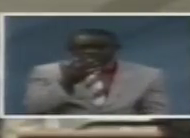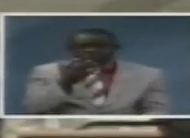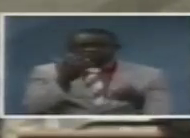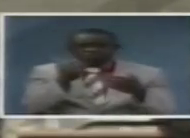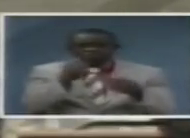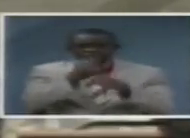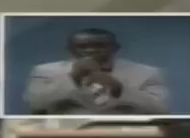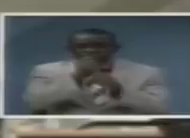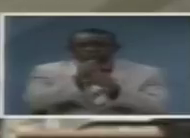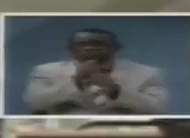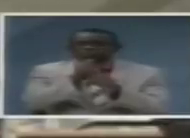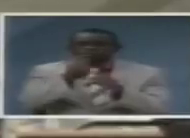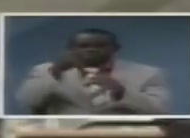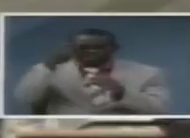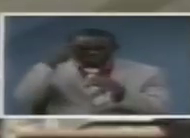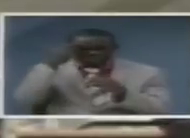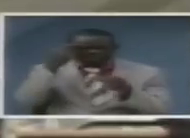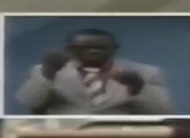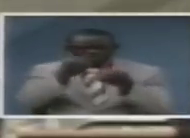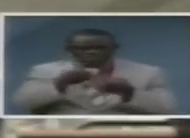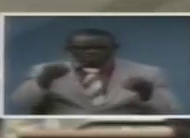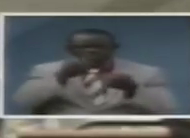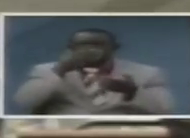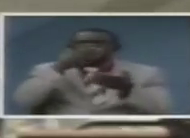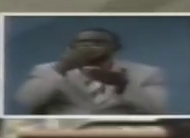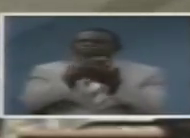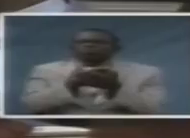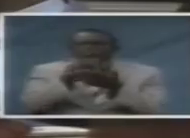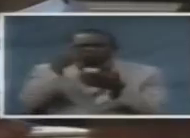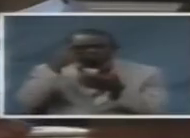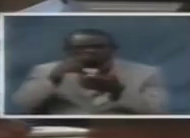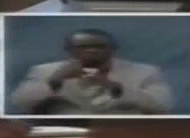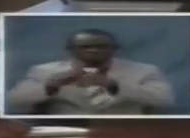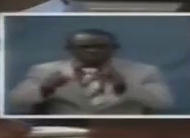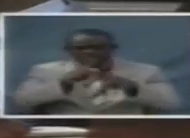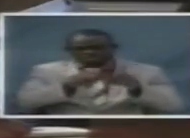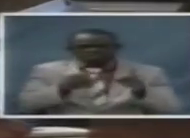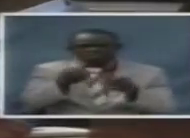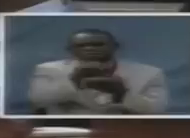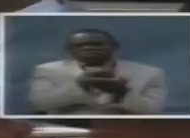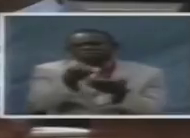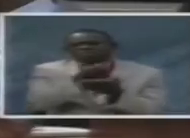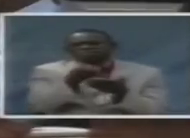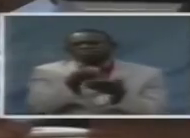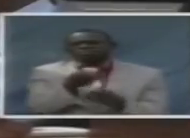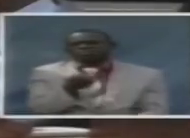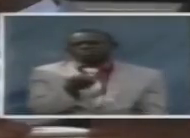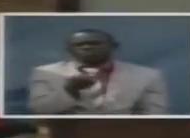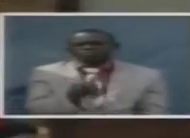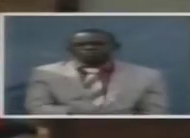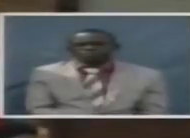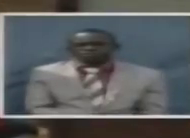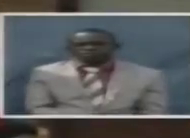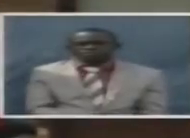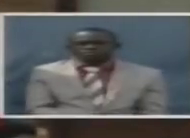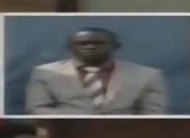governance environment for a diversified and inclusive economy. Sir,